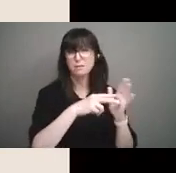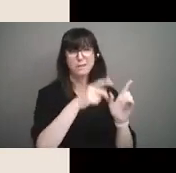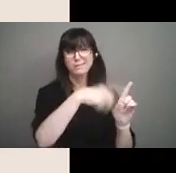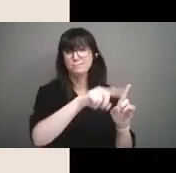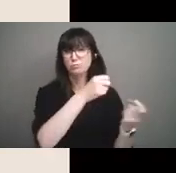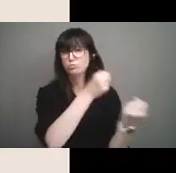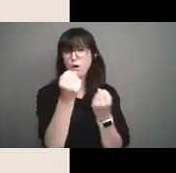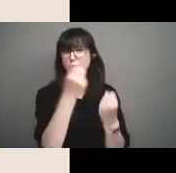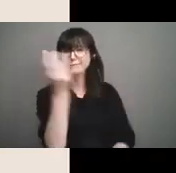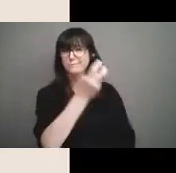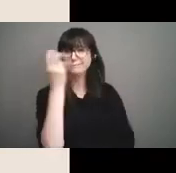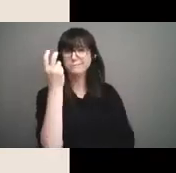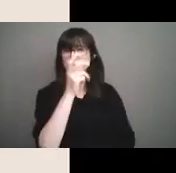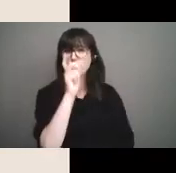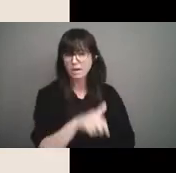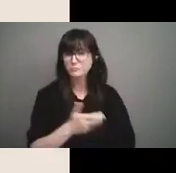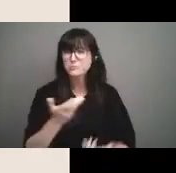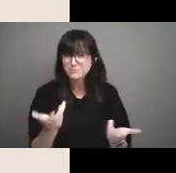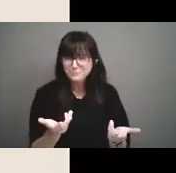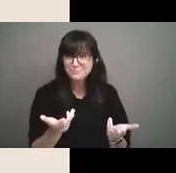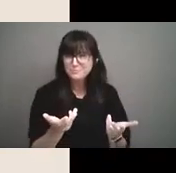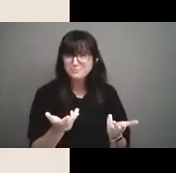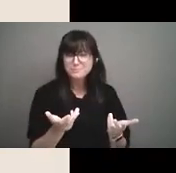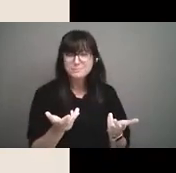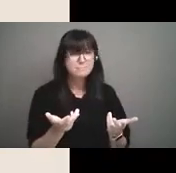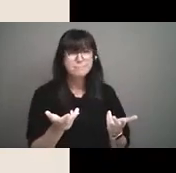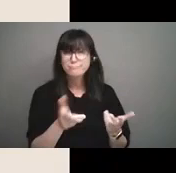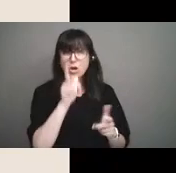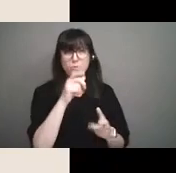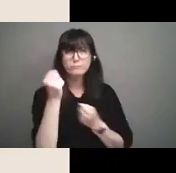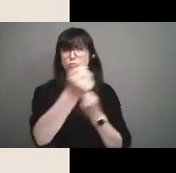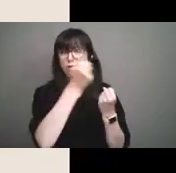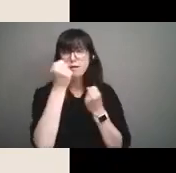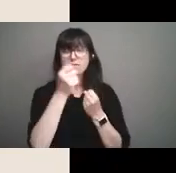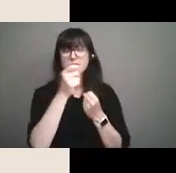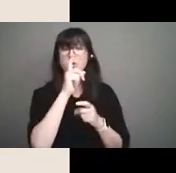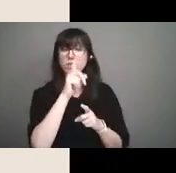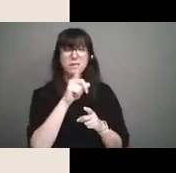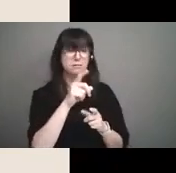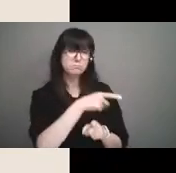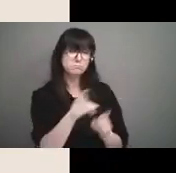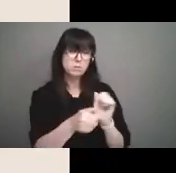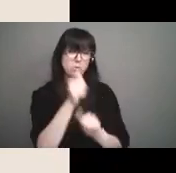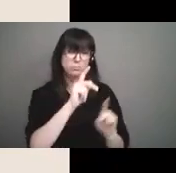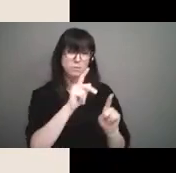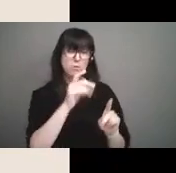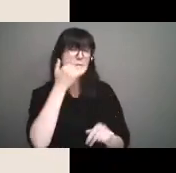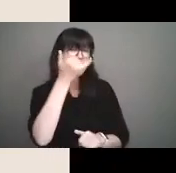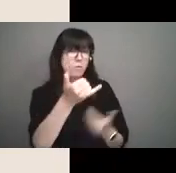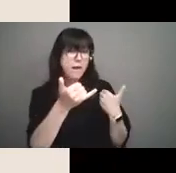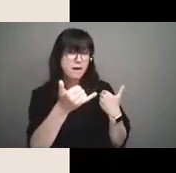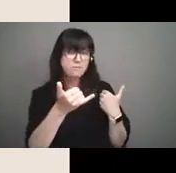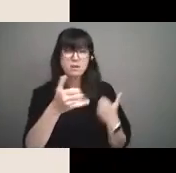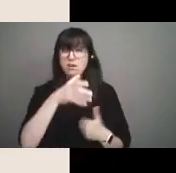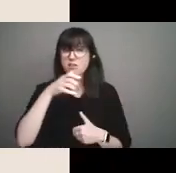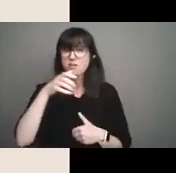barrier. From transportation, no one has to drive, and nearly everybody has a phone. Internet service in some rural